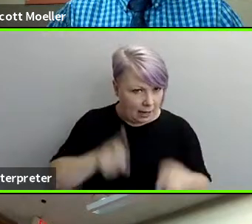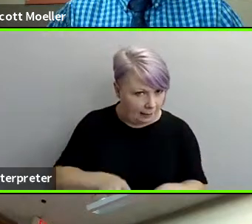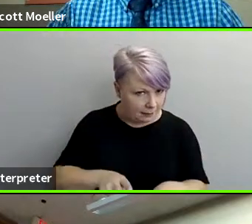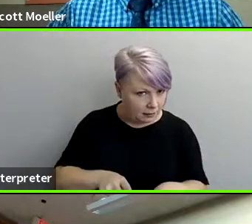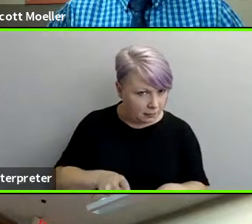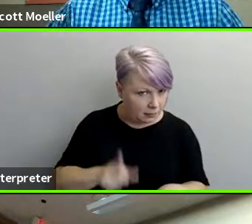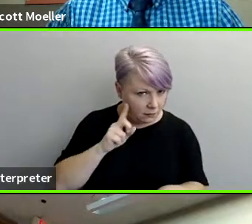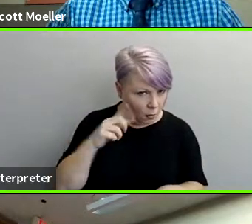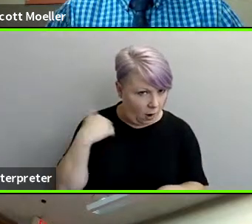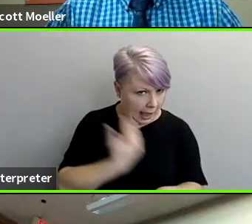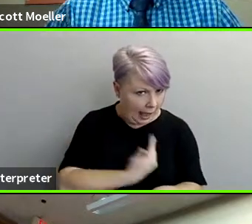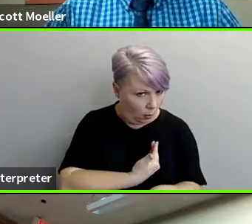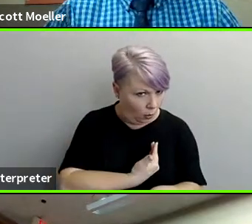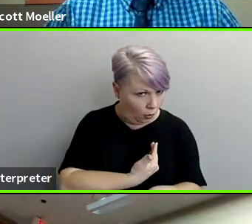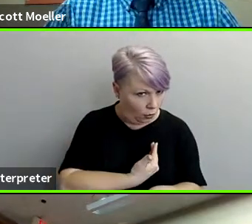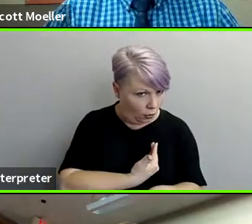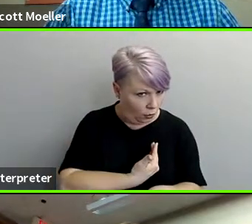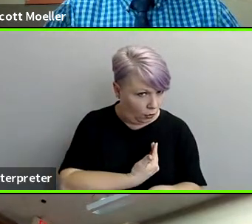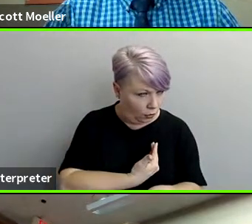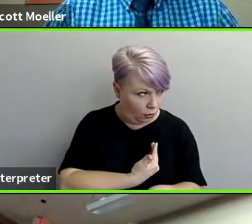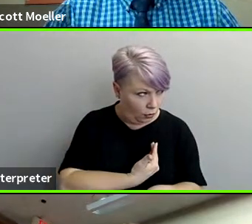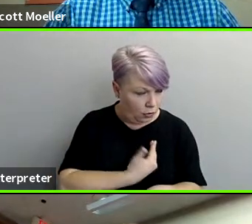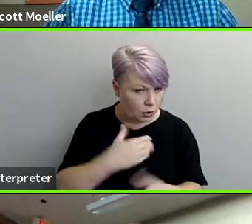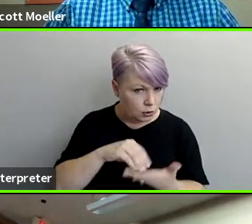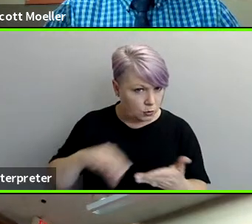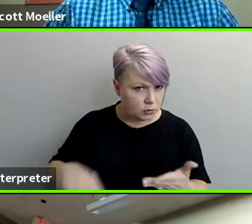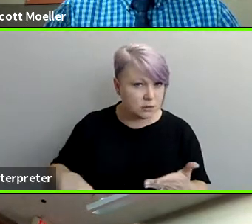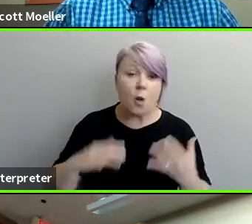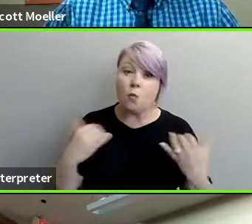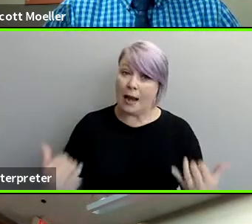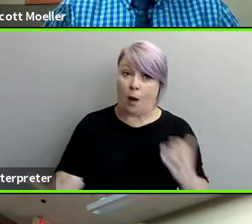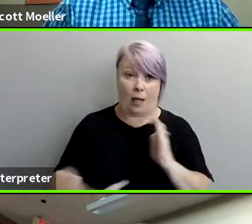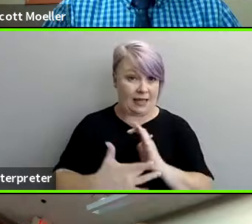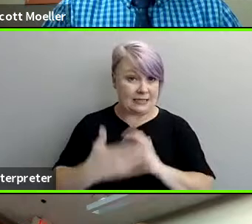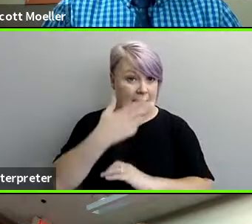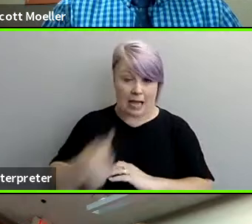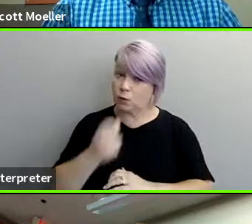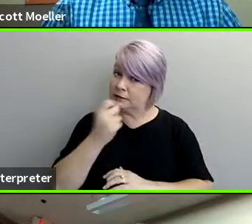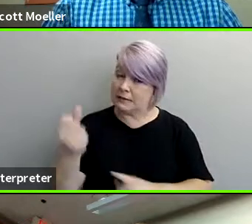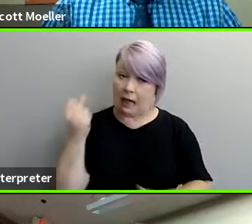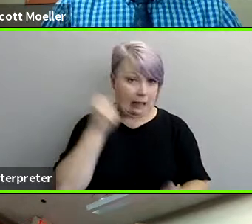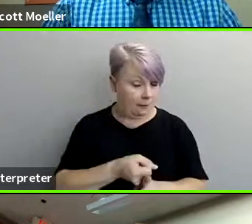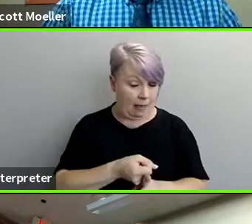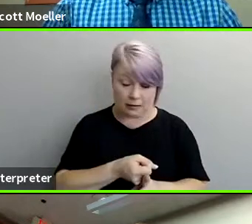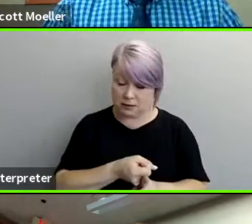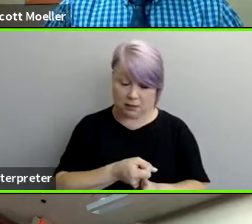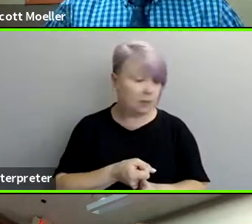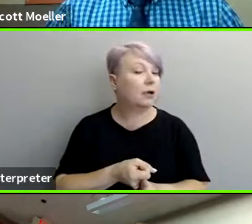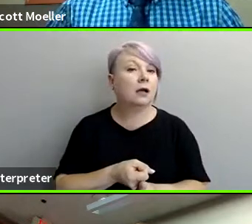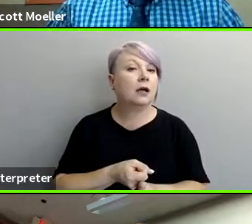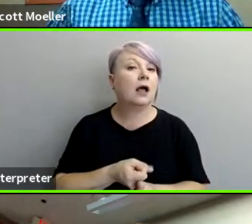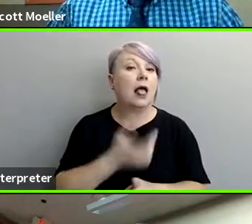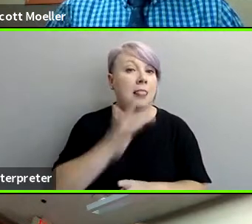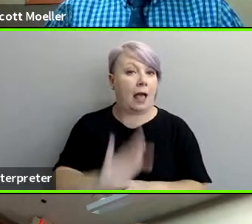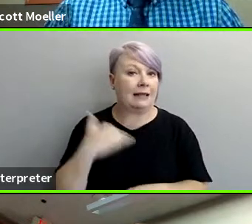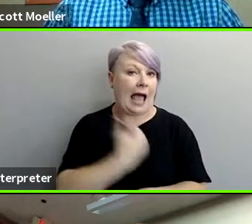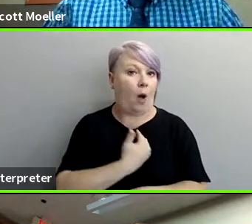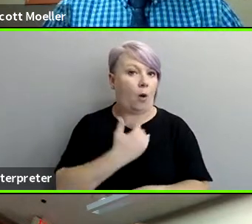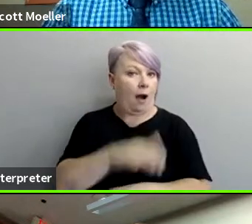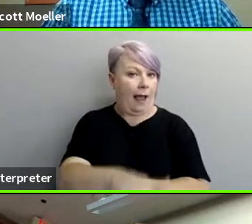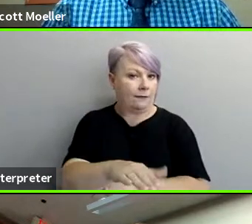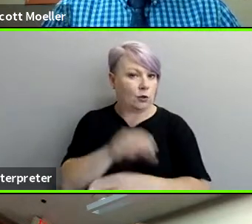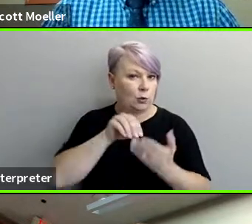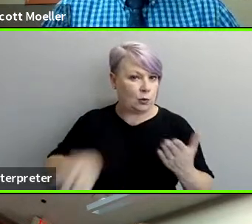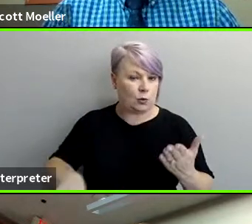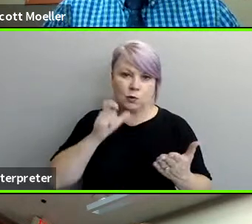our kids coming? At this point, it's not impacted us at the technical high schools. Luckily, because our afternoon students don't need to